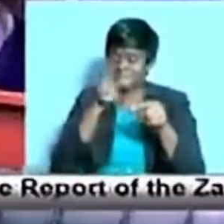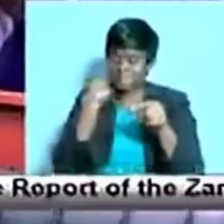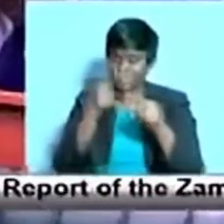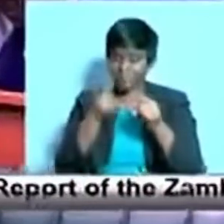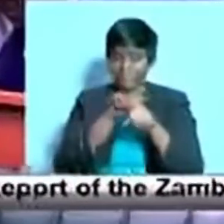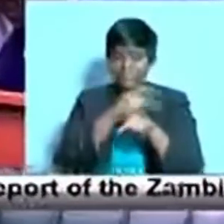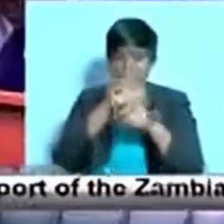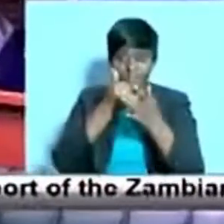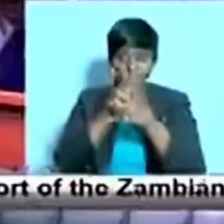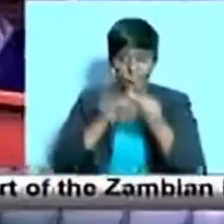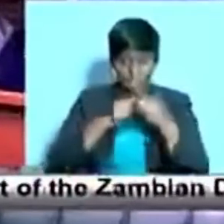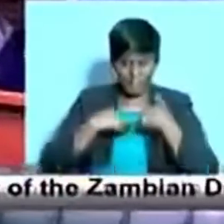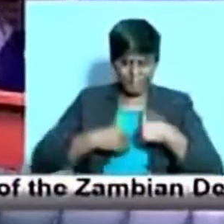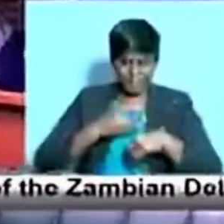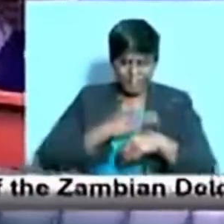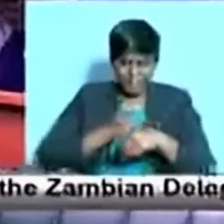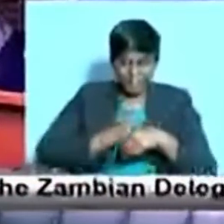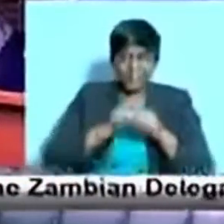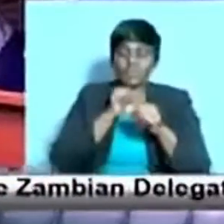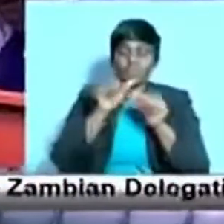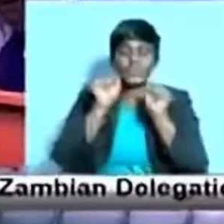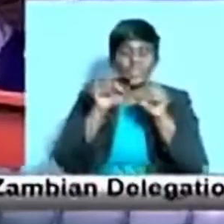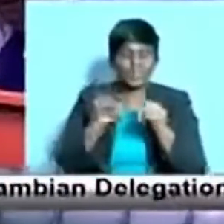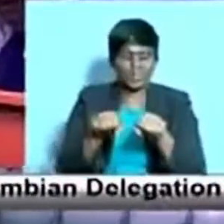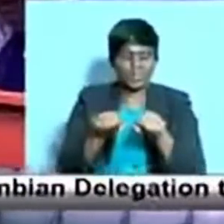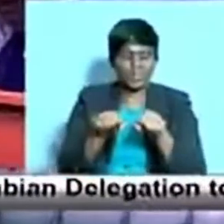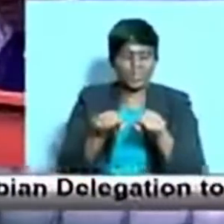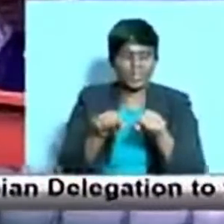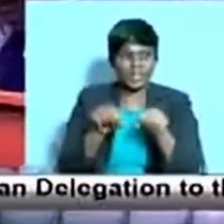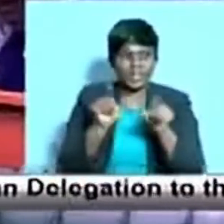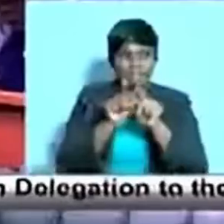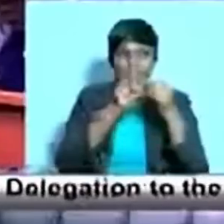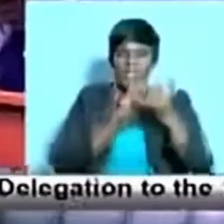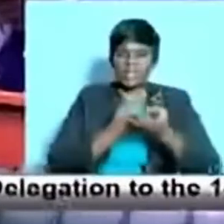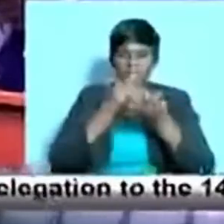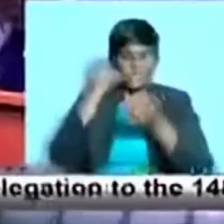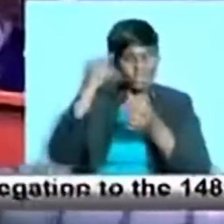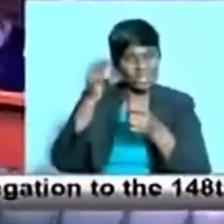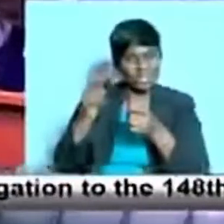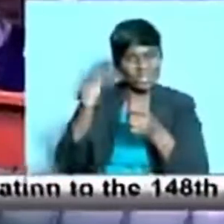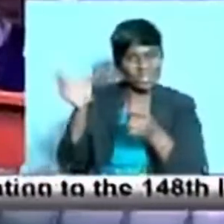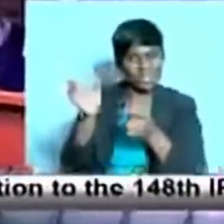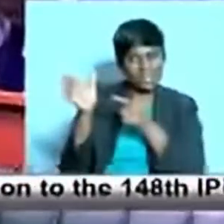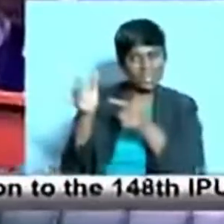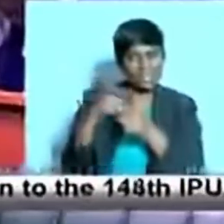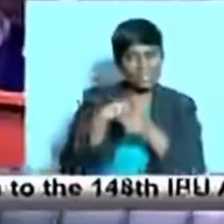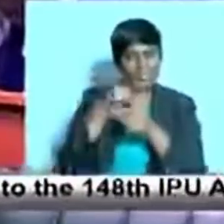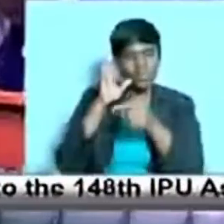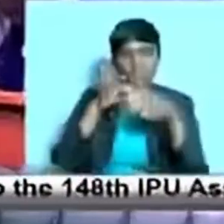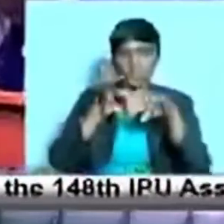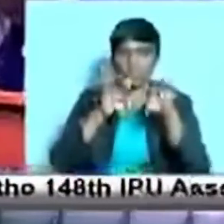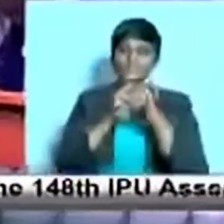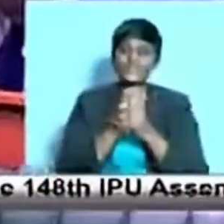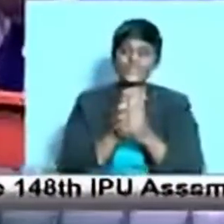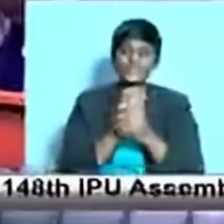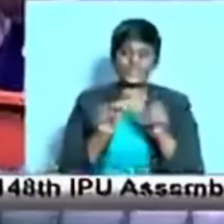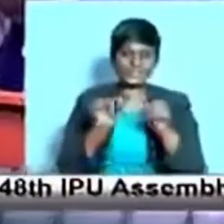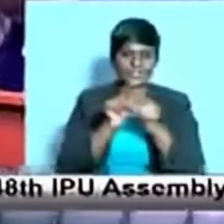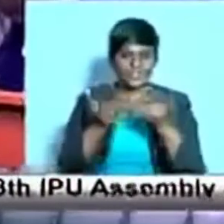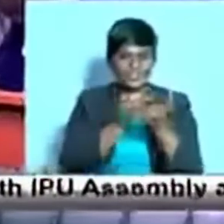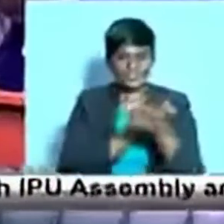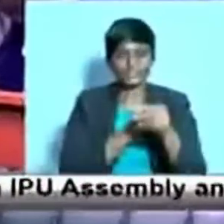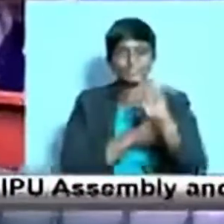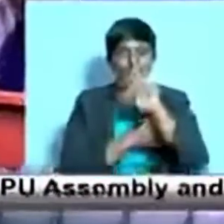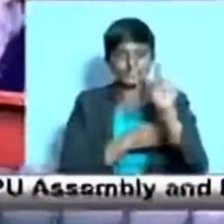However, because I am unable to bring an idea likable by UPND, I'll move on. I'll move on to page